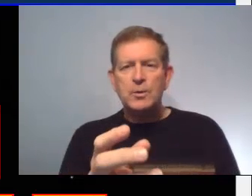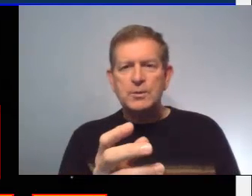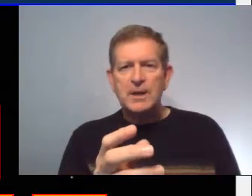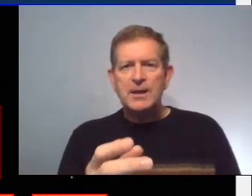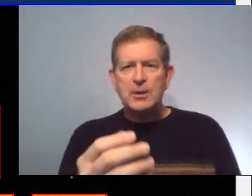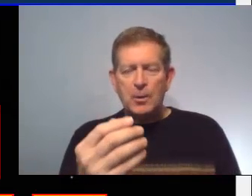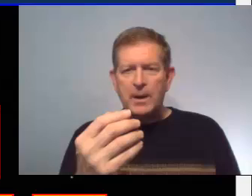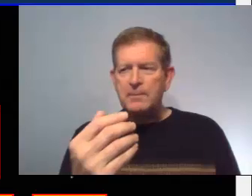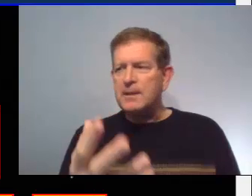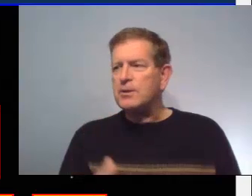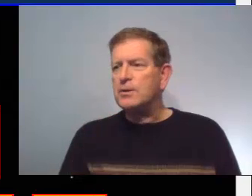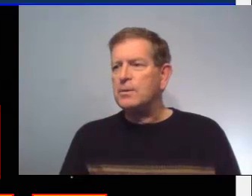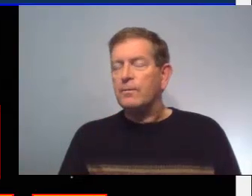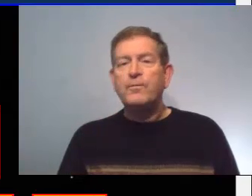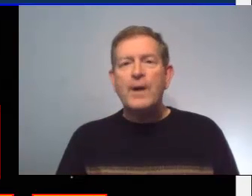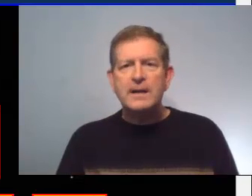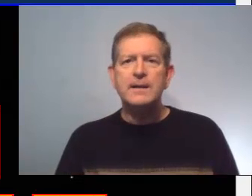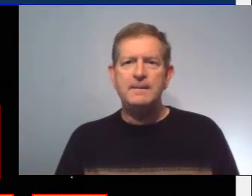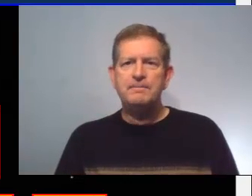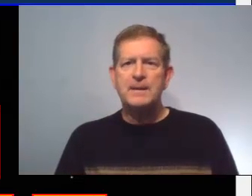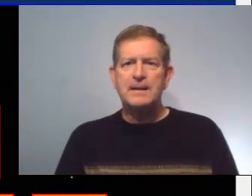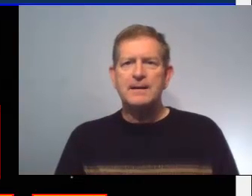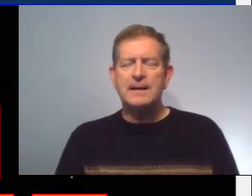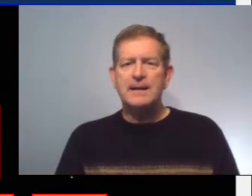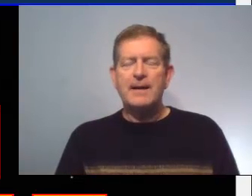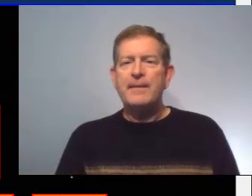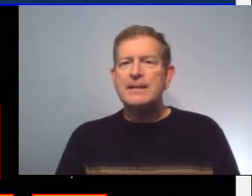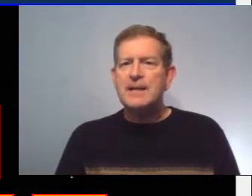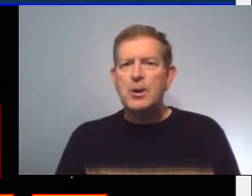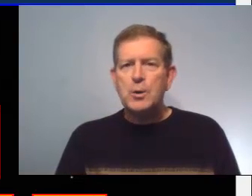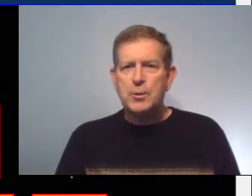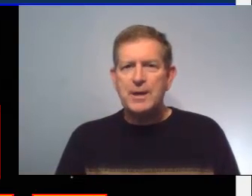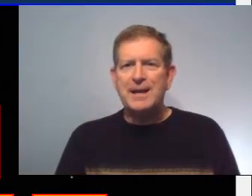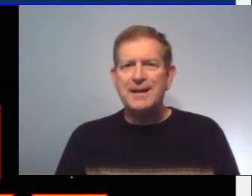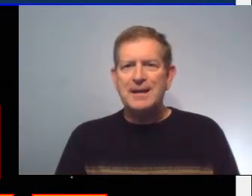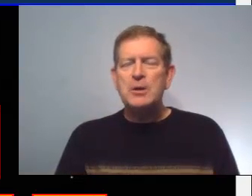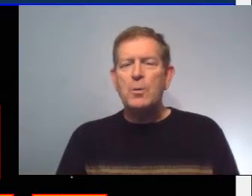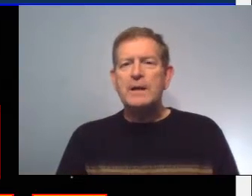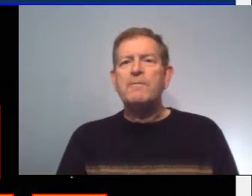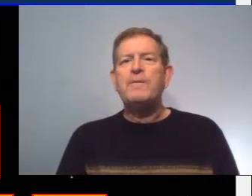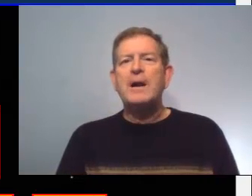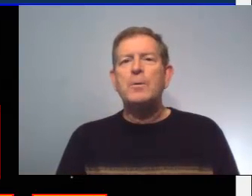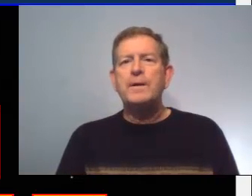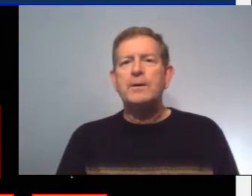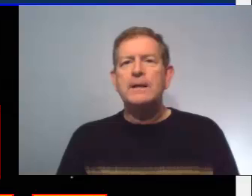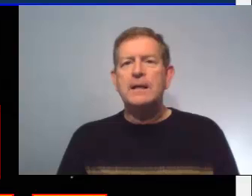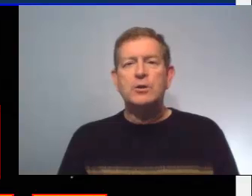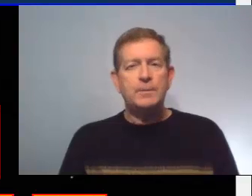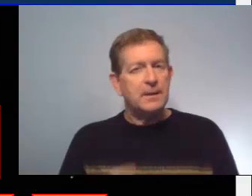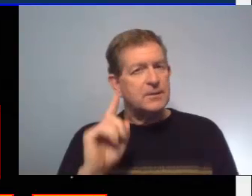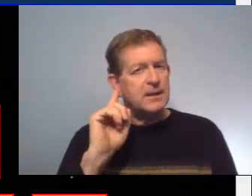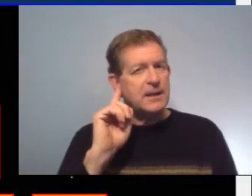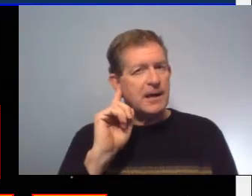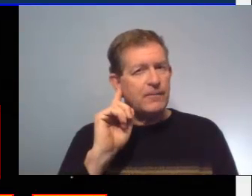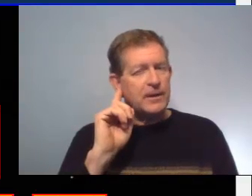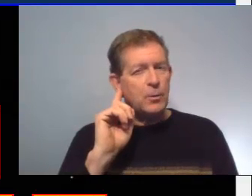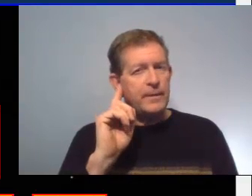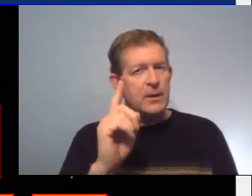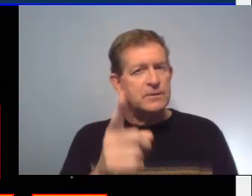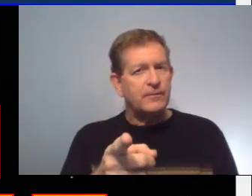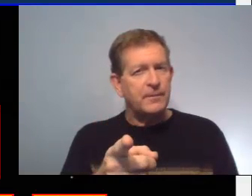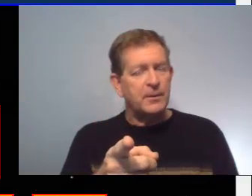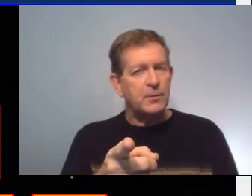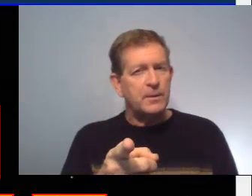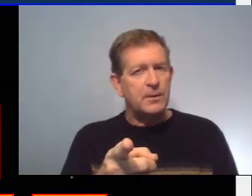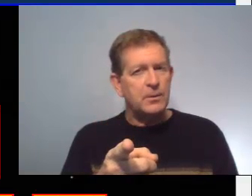too close, you don't want to be too friendly, and that's not a good thing. You want to follow their lead, so be listening carefully to when